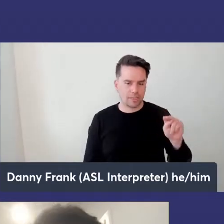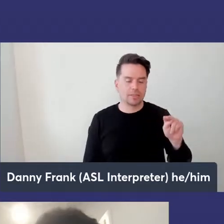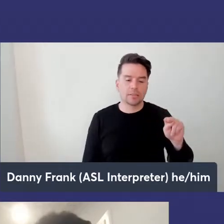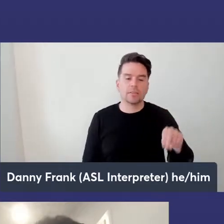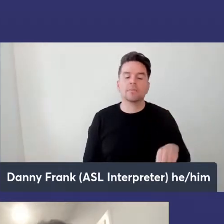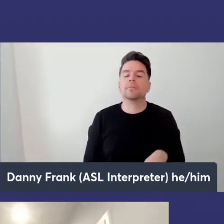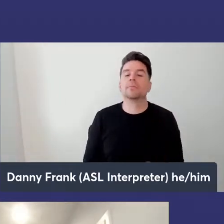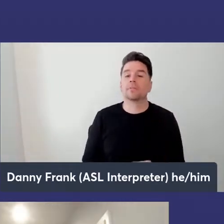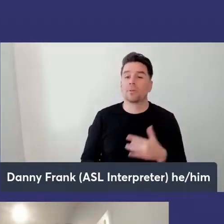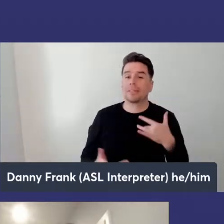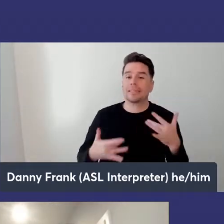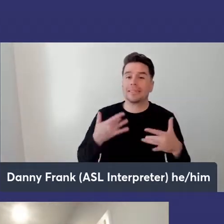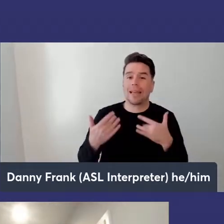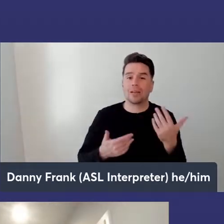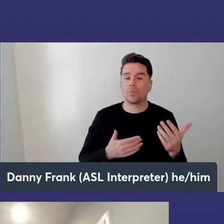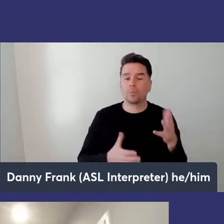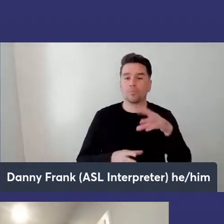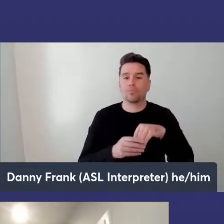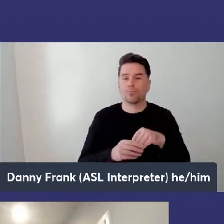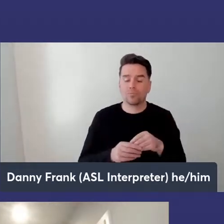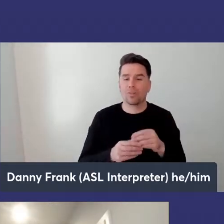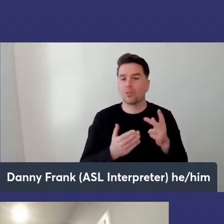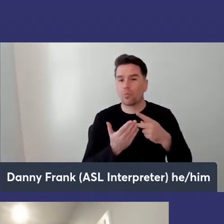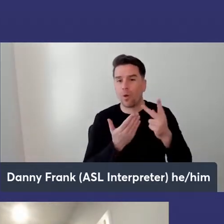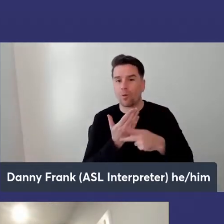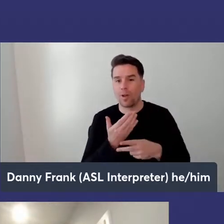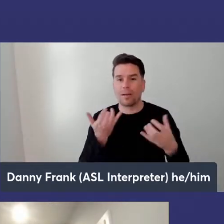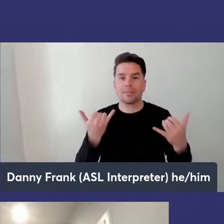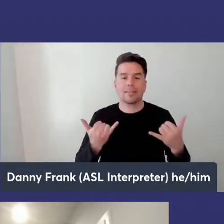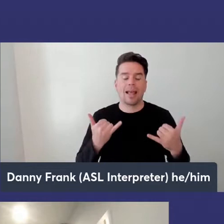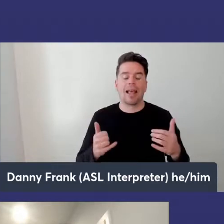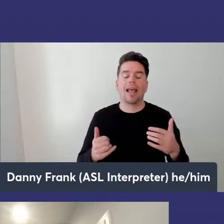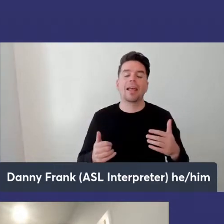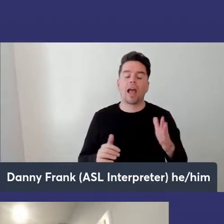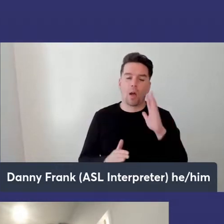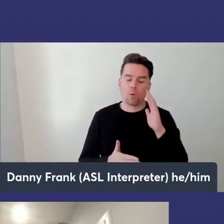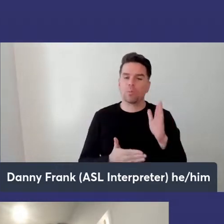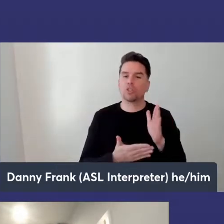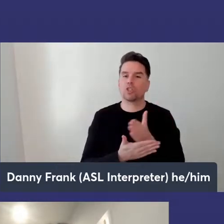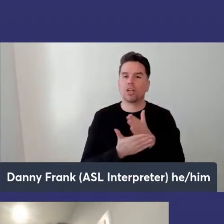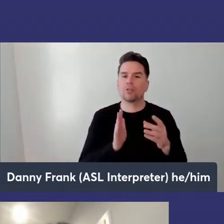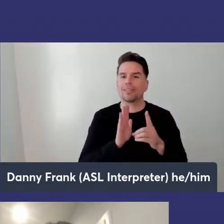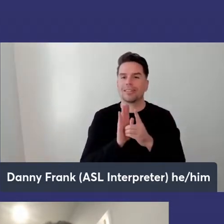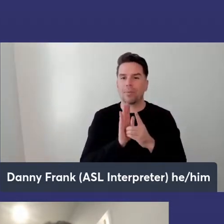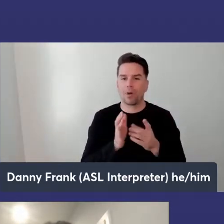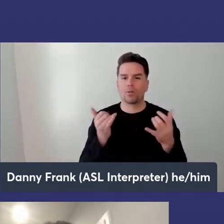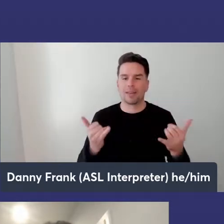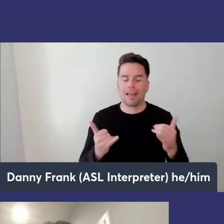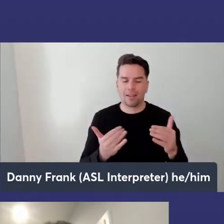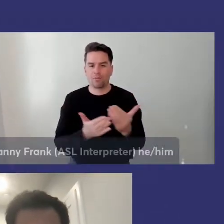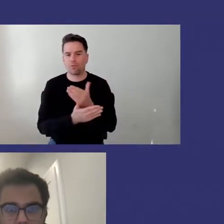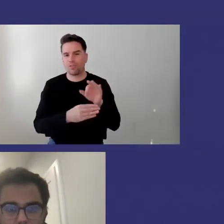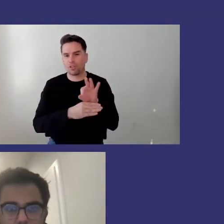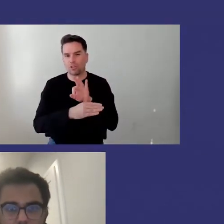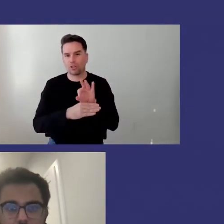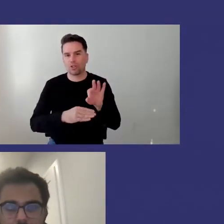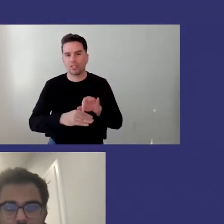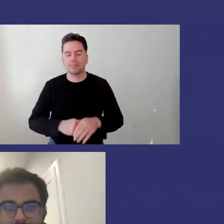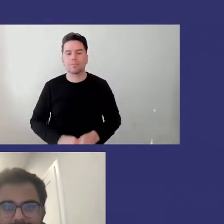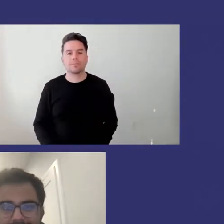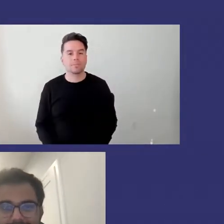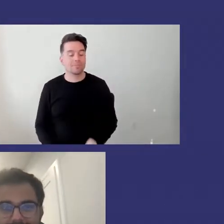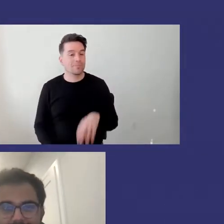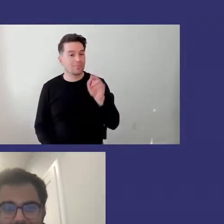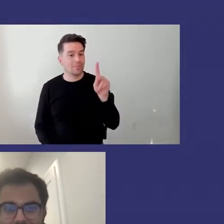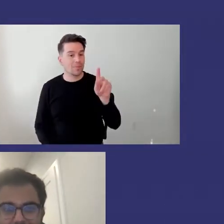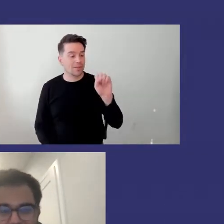and I'll be showing a demo of our new feature MME support for GPU. Awesome. Okay, so SageMaker,